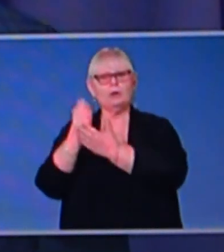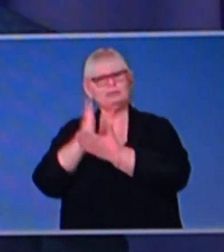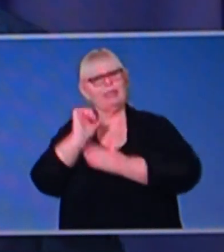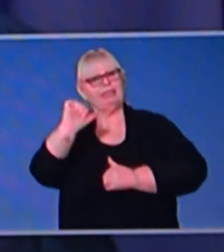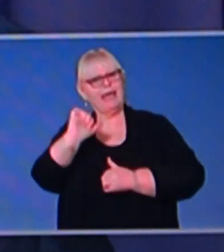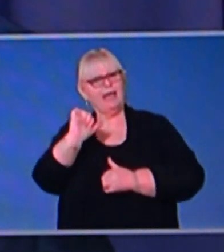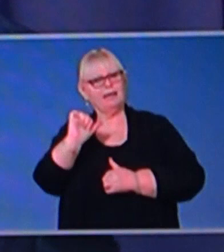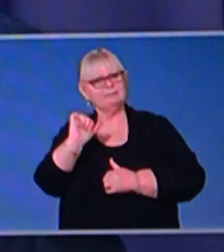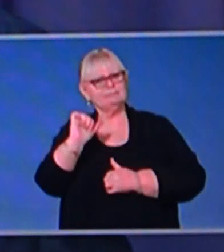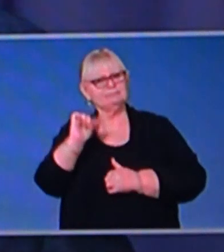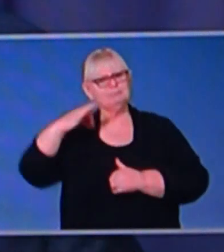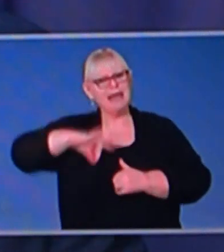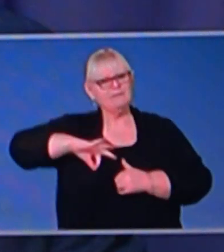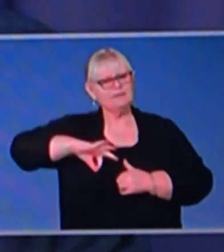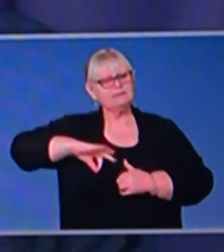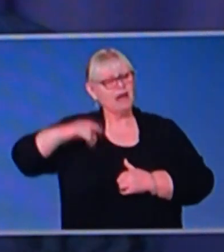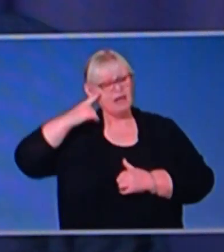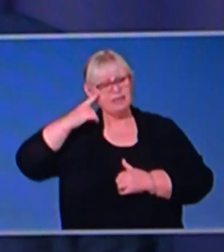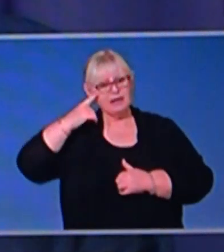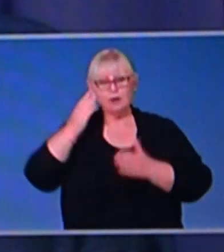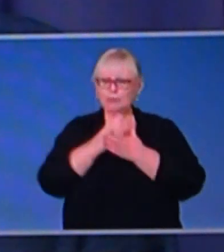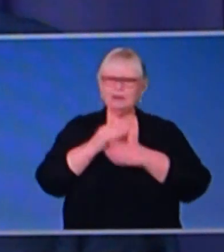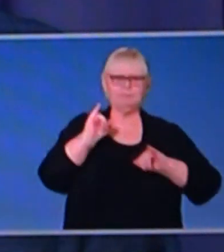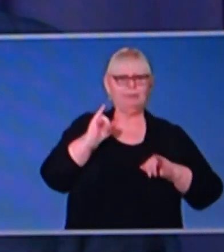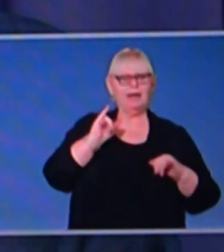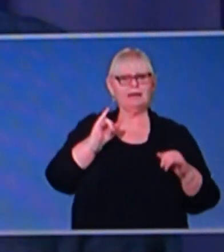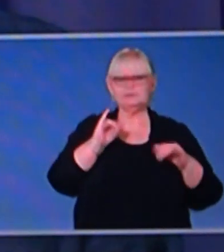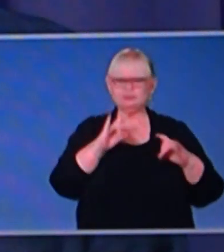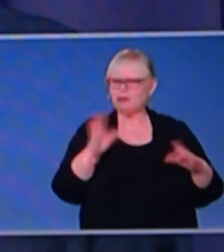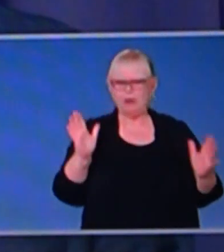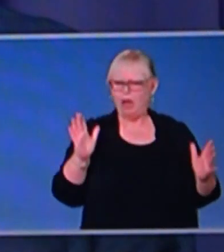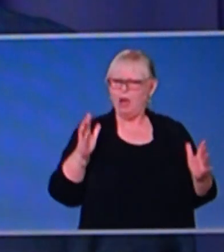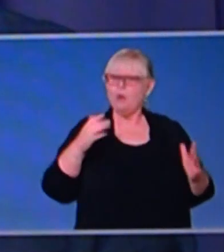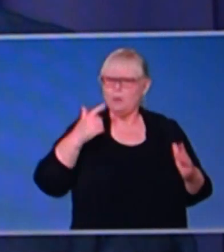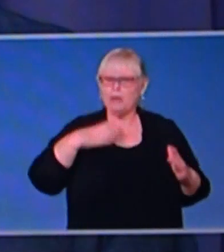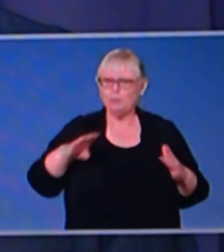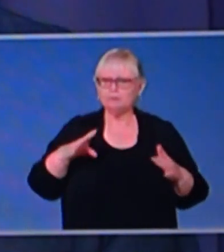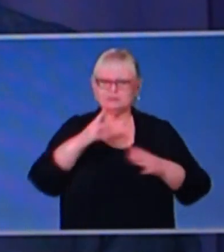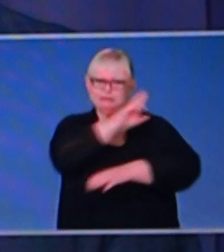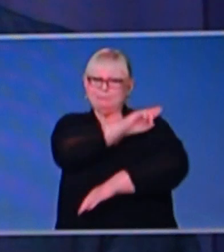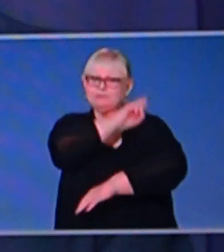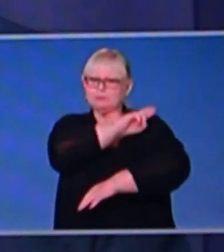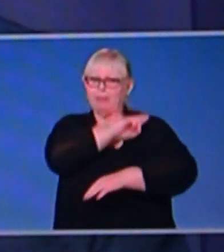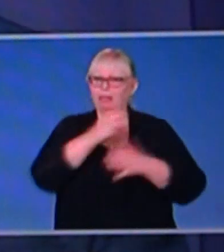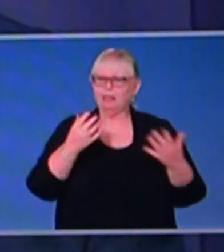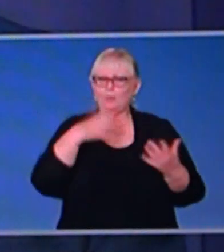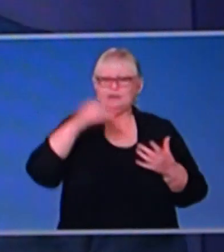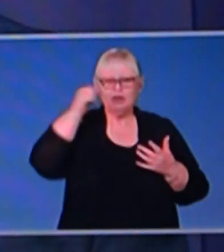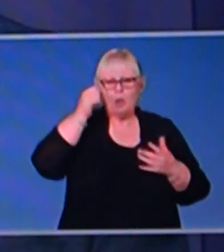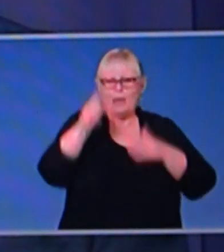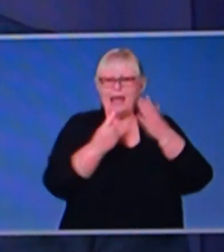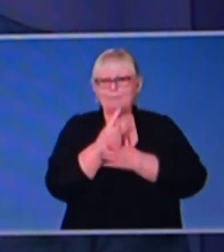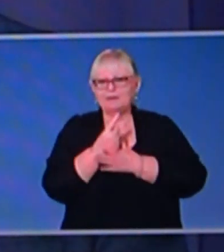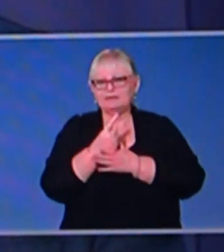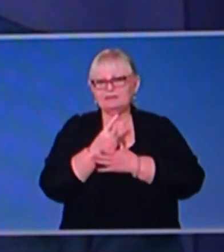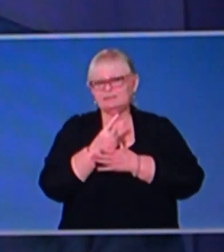I find Australia's position to be not remarkable at all, but one that is entirely responsible, and I'm sure is broadly